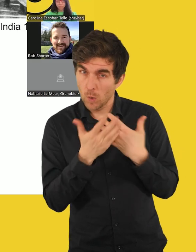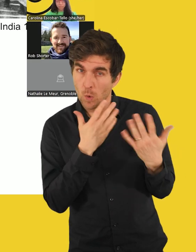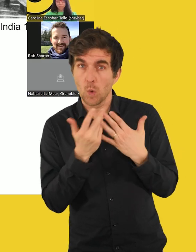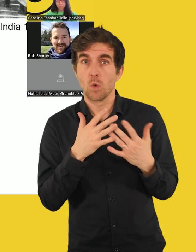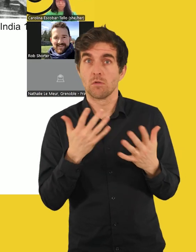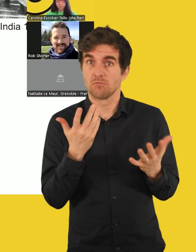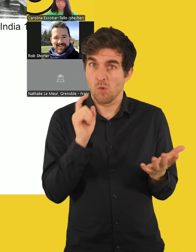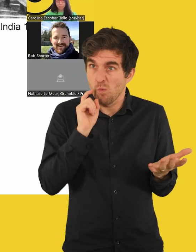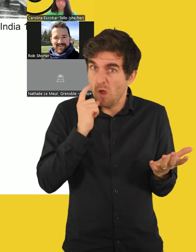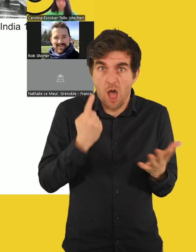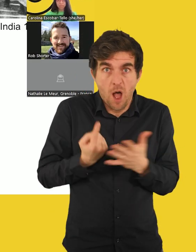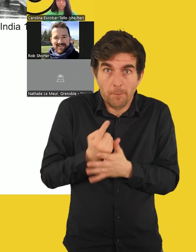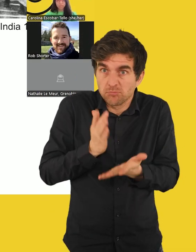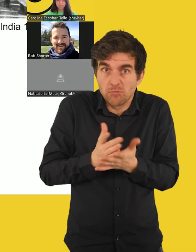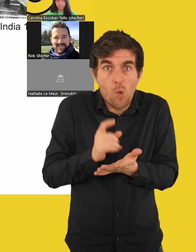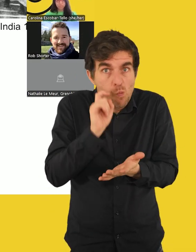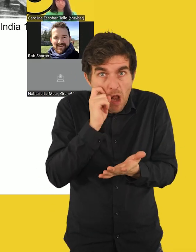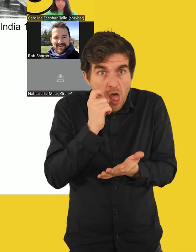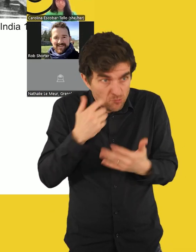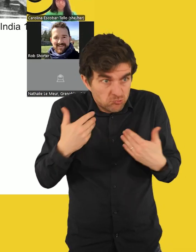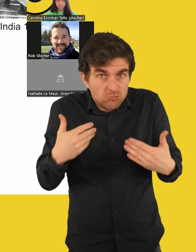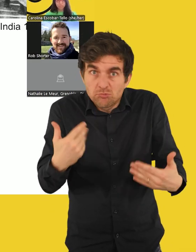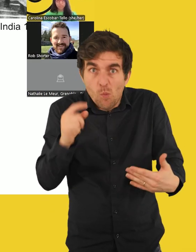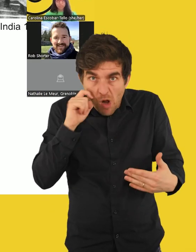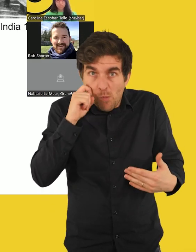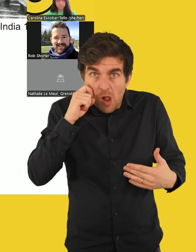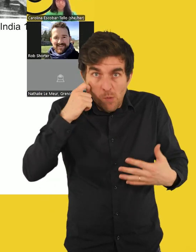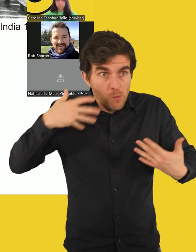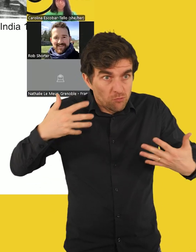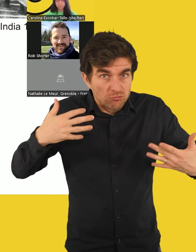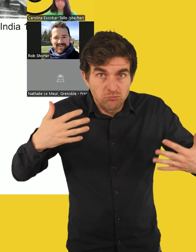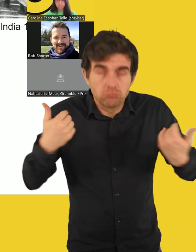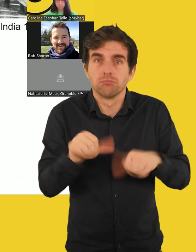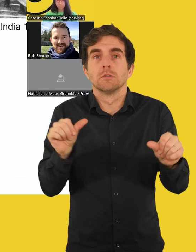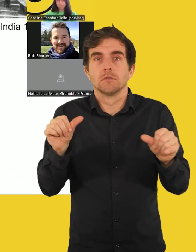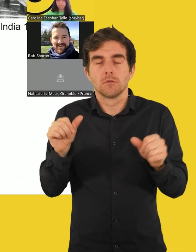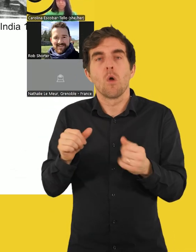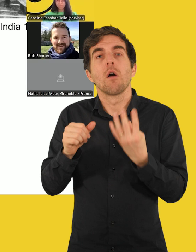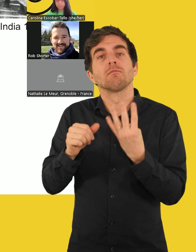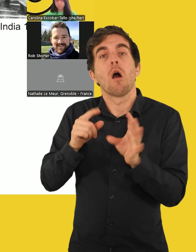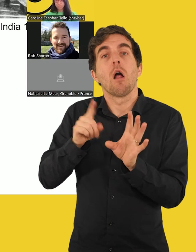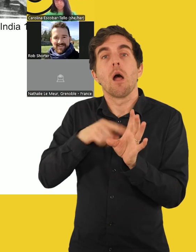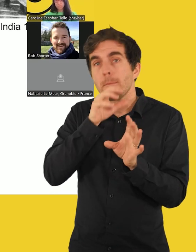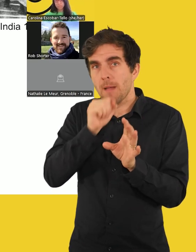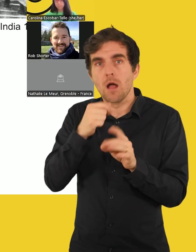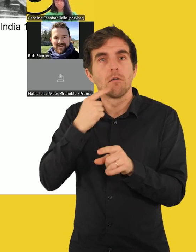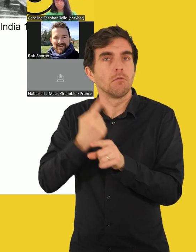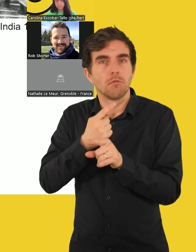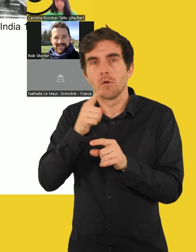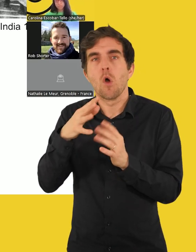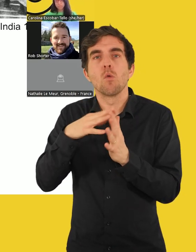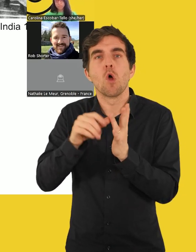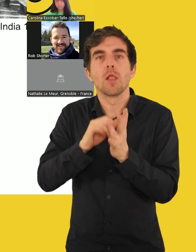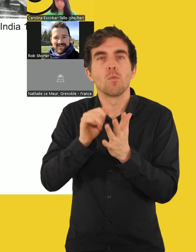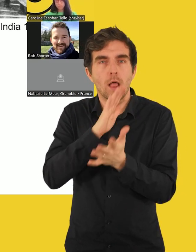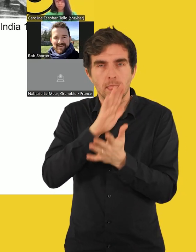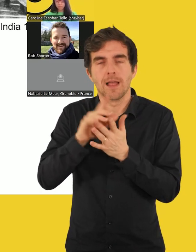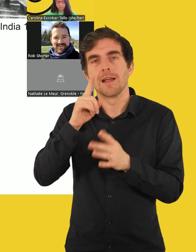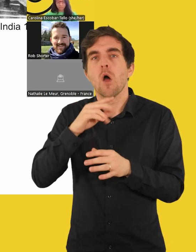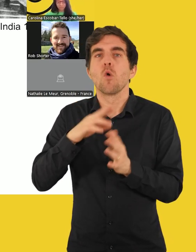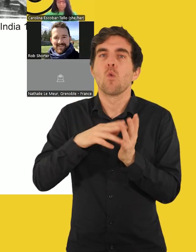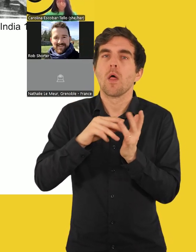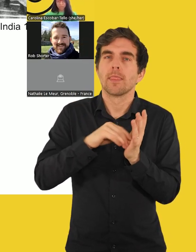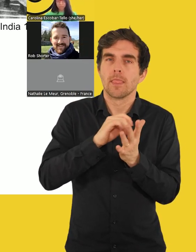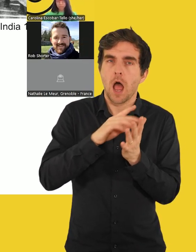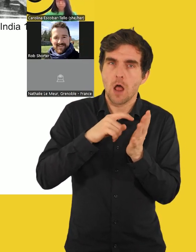to overcome colonial power, as if this was going to happen. The 4 young men who walked into Woolworths in